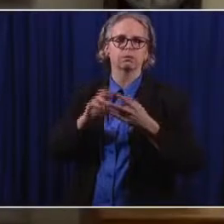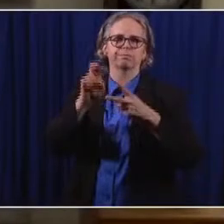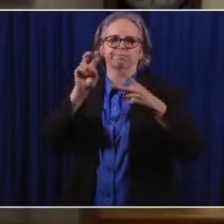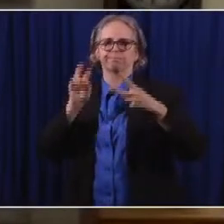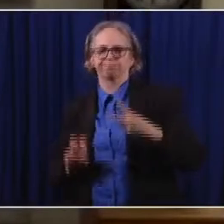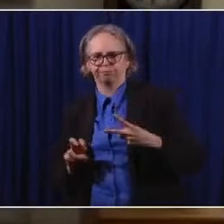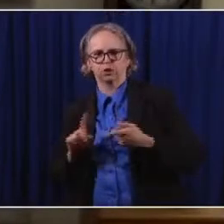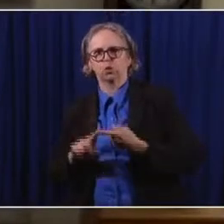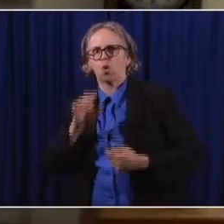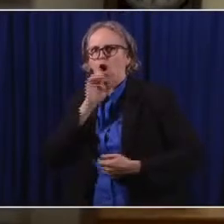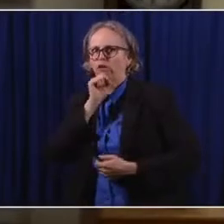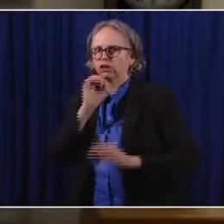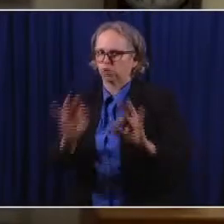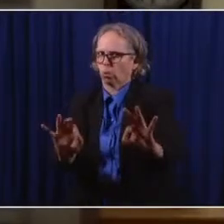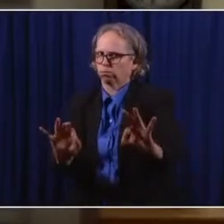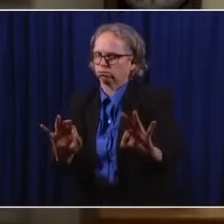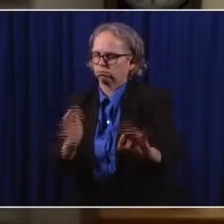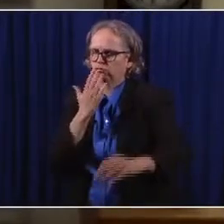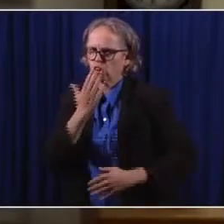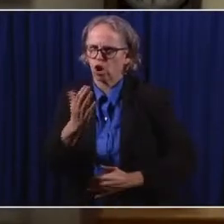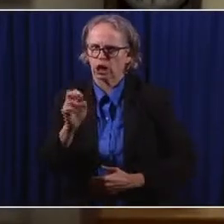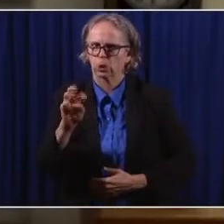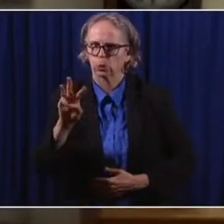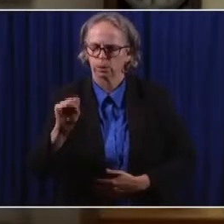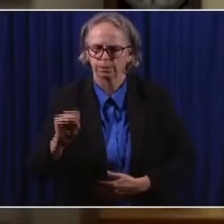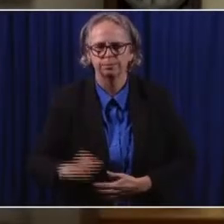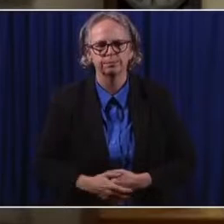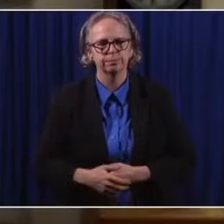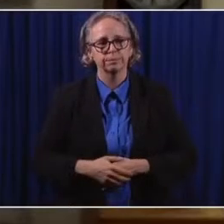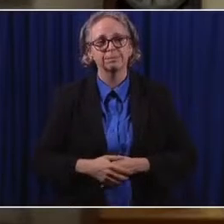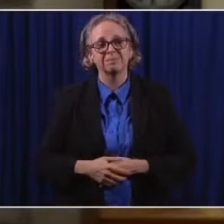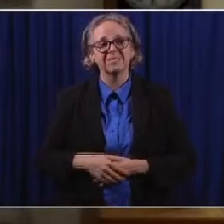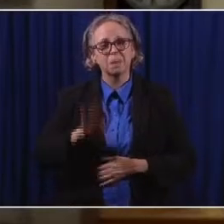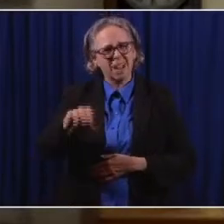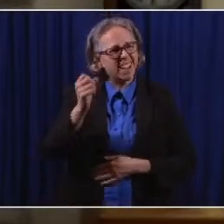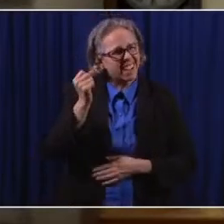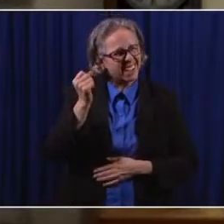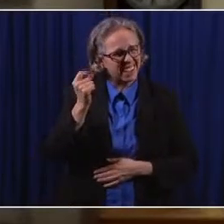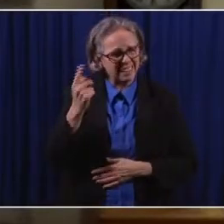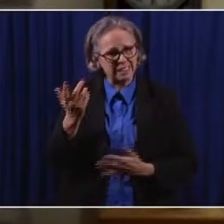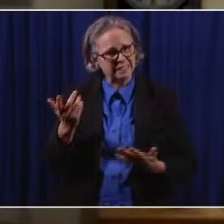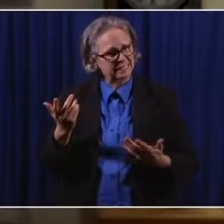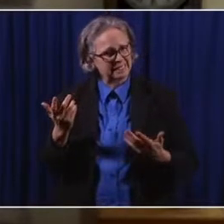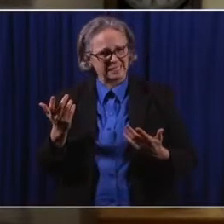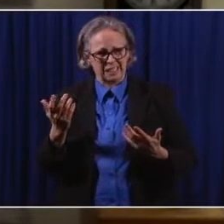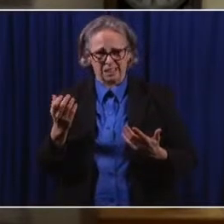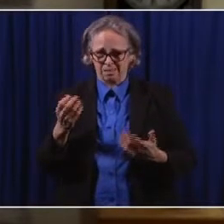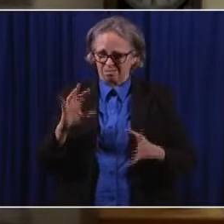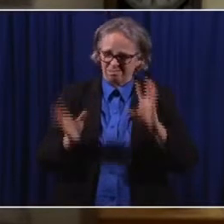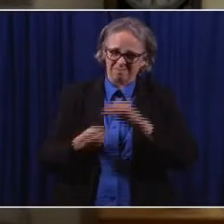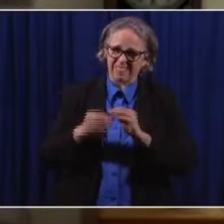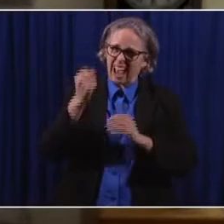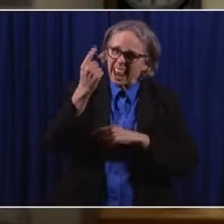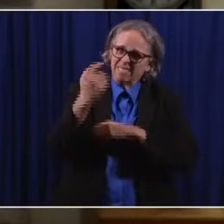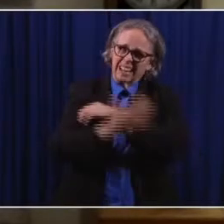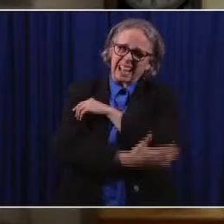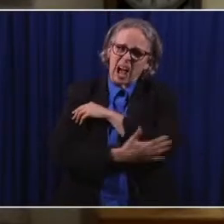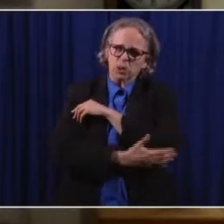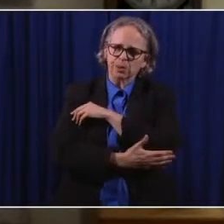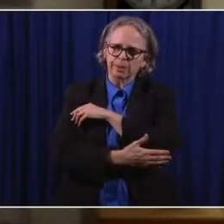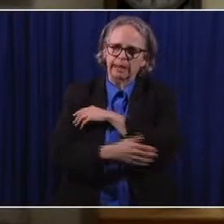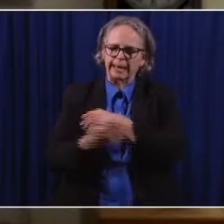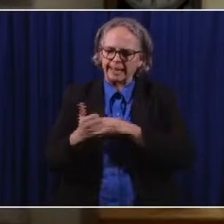seeing a shift throughout the state, though. 11 counties moved from yellow to orange this week, and the number of